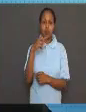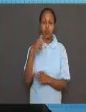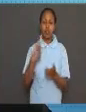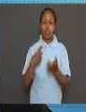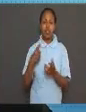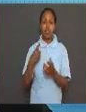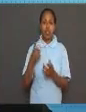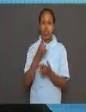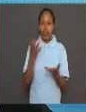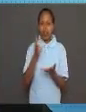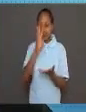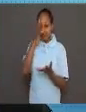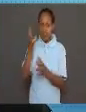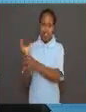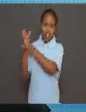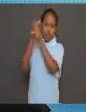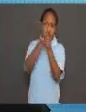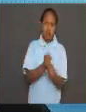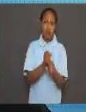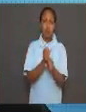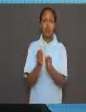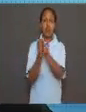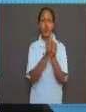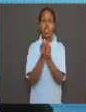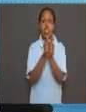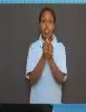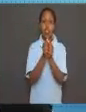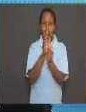came up with a solution.